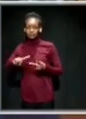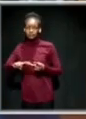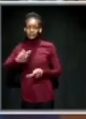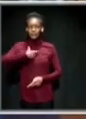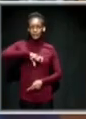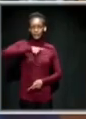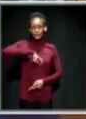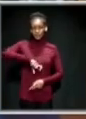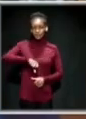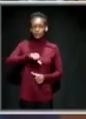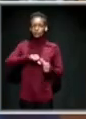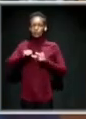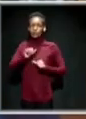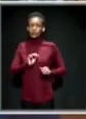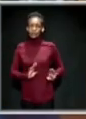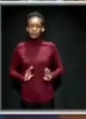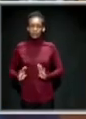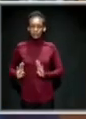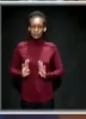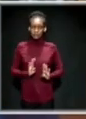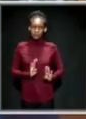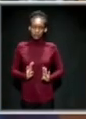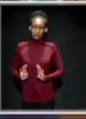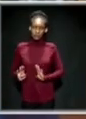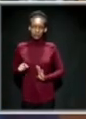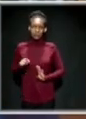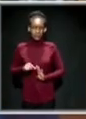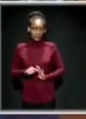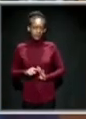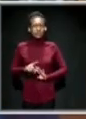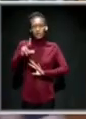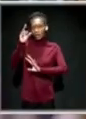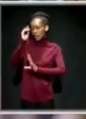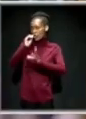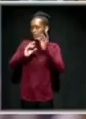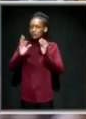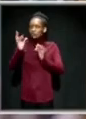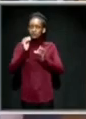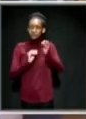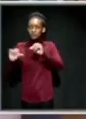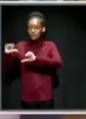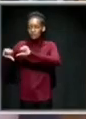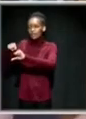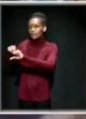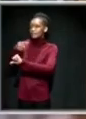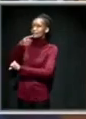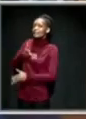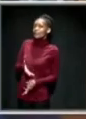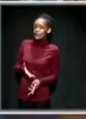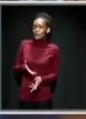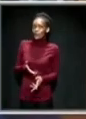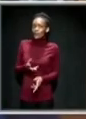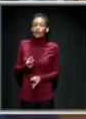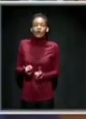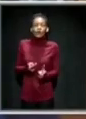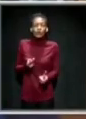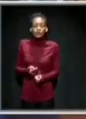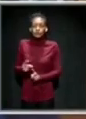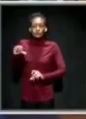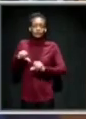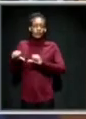social behavior, and capacity to learn. That is what science tells us. Science also tells